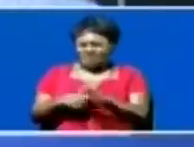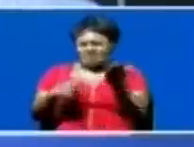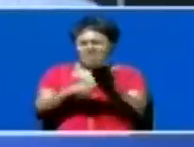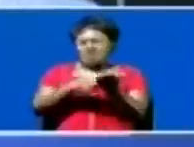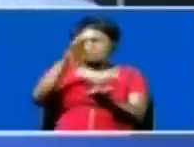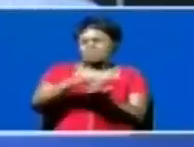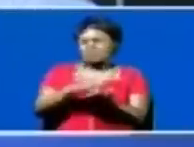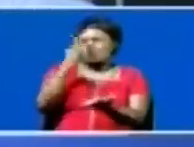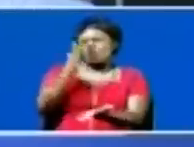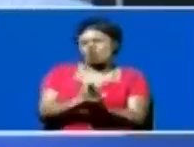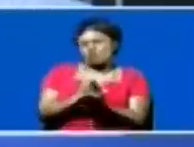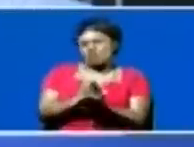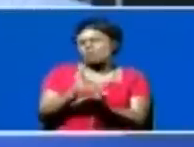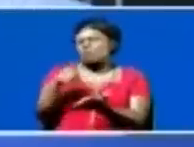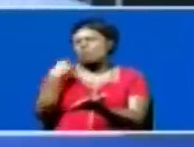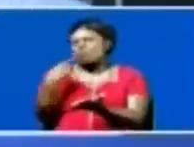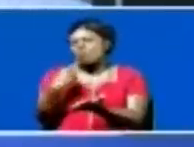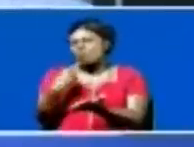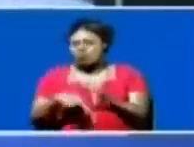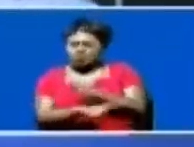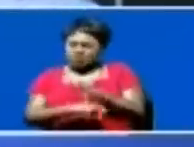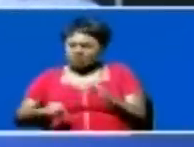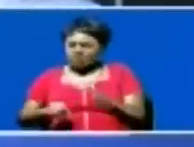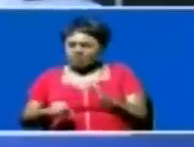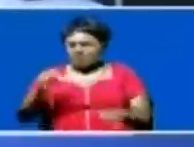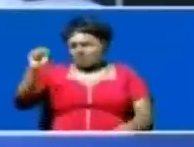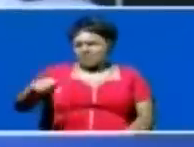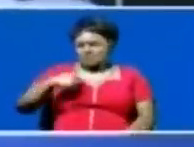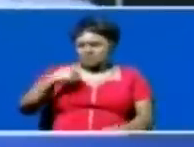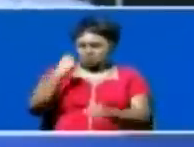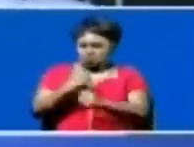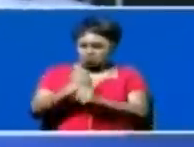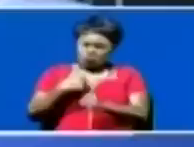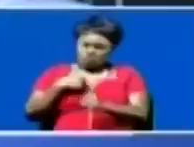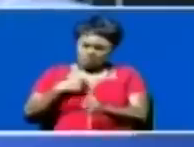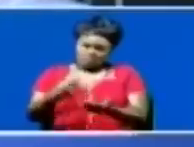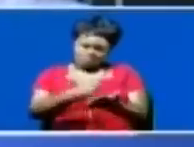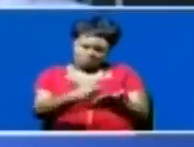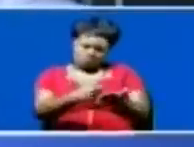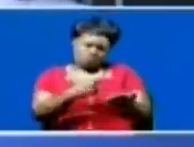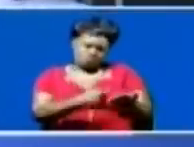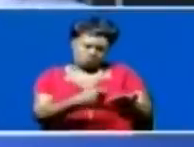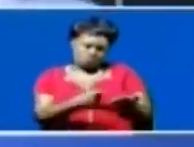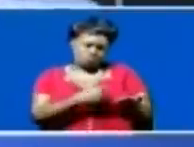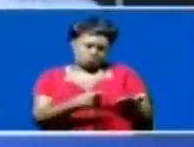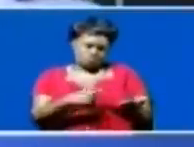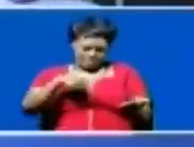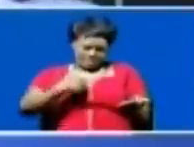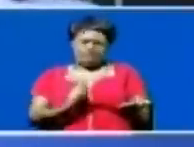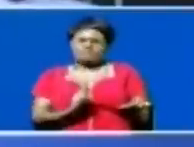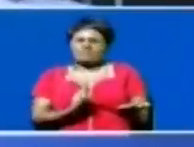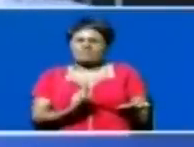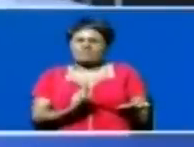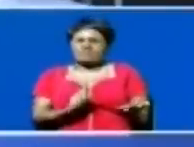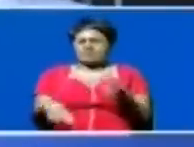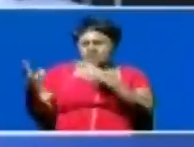Maybe could you confirm, and who exactly did the snatching? Yes, because what I was doing is I was going around after they refused to do those numbers. So I made it